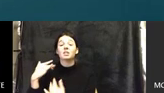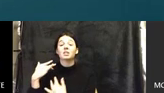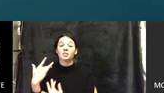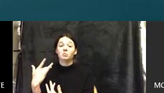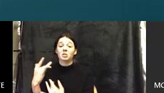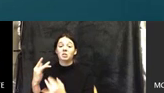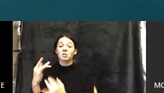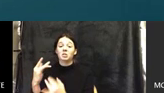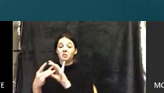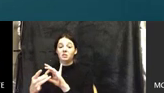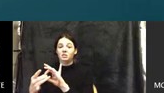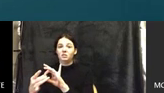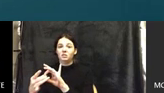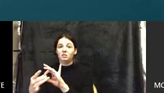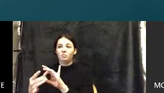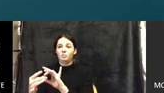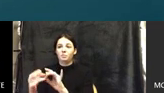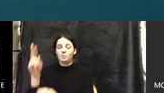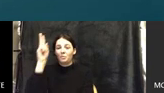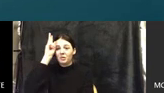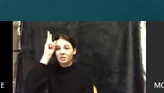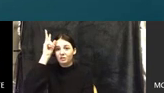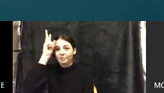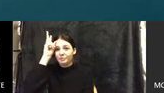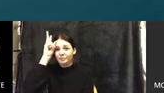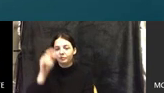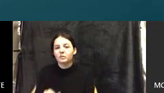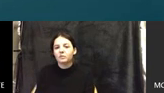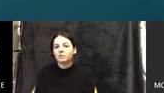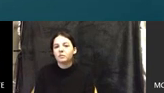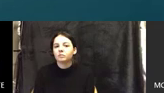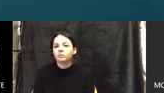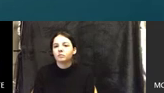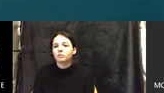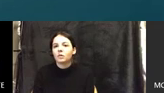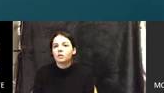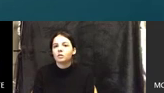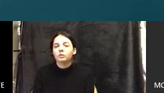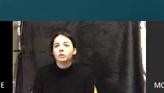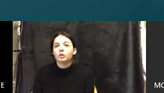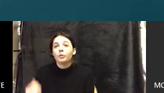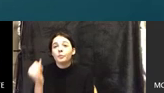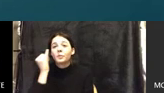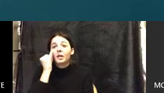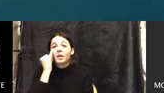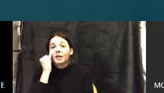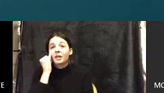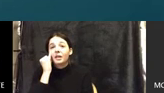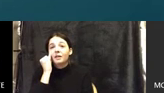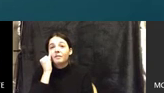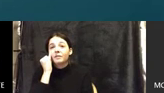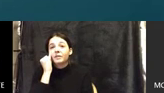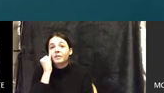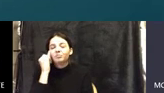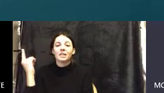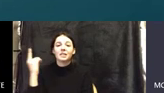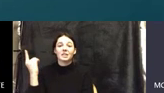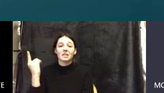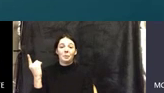We don't really call it domestic terrorism when it is domestic terrorism, if it is a white